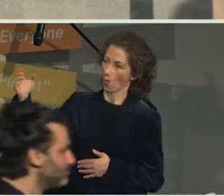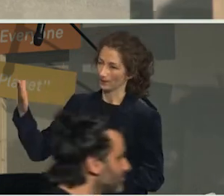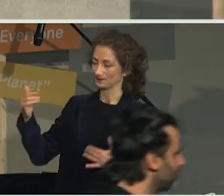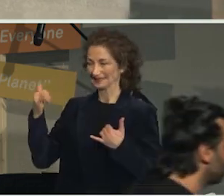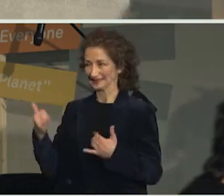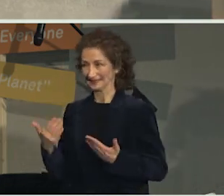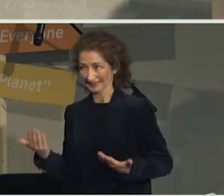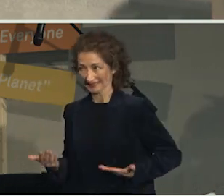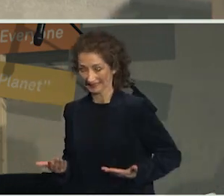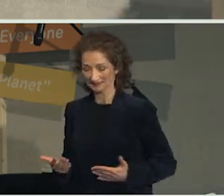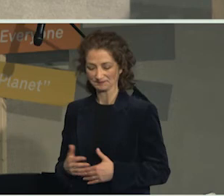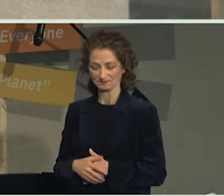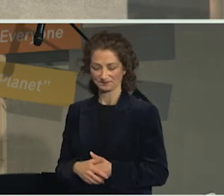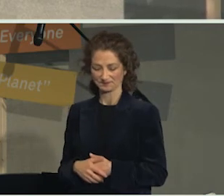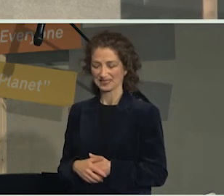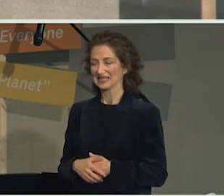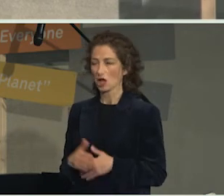like